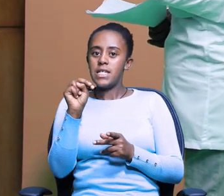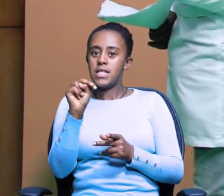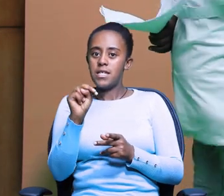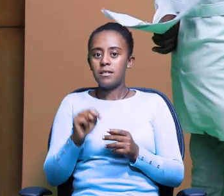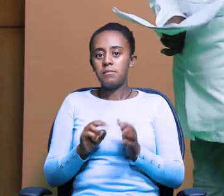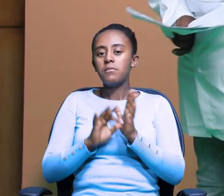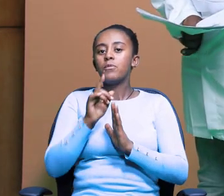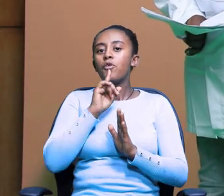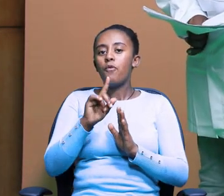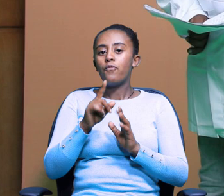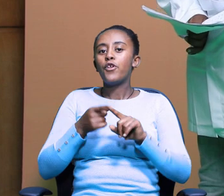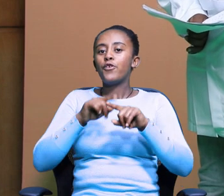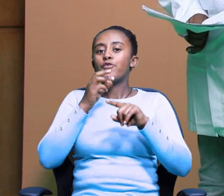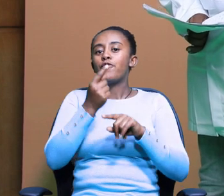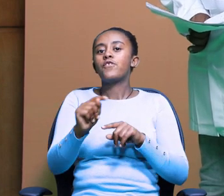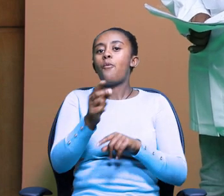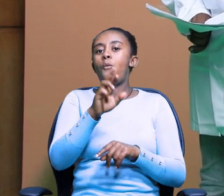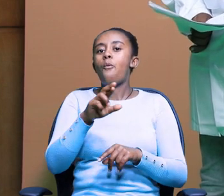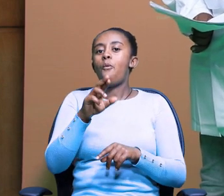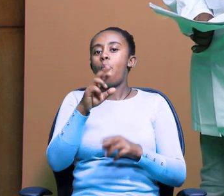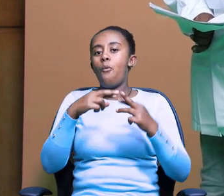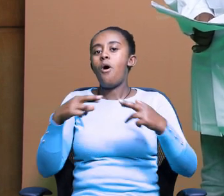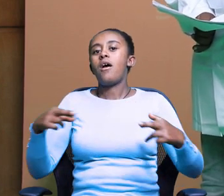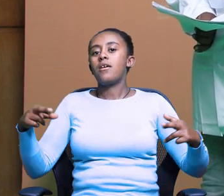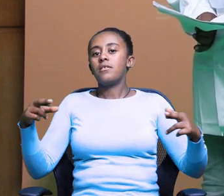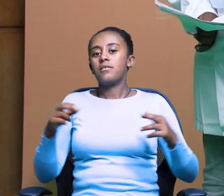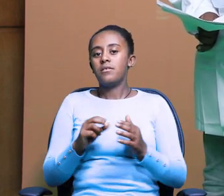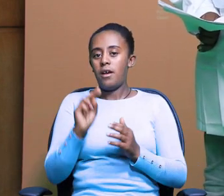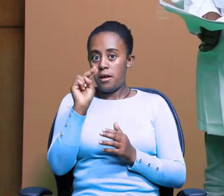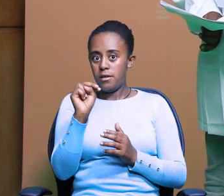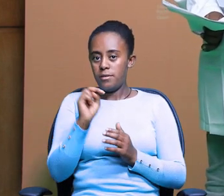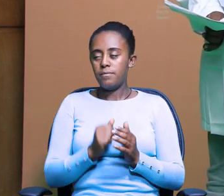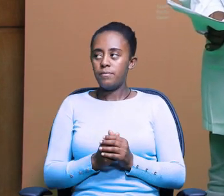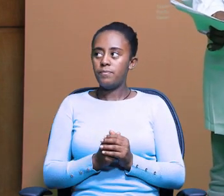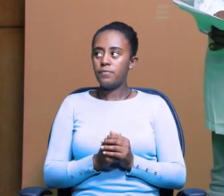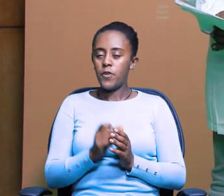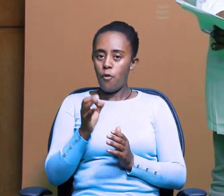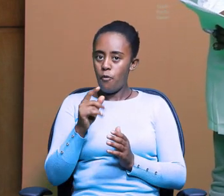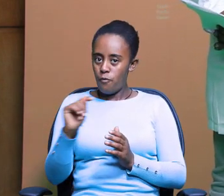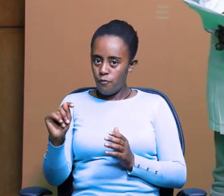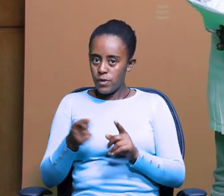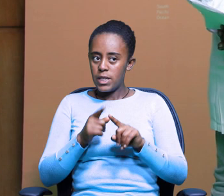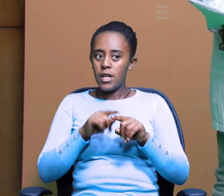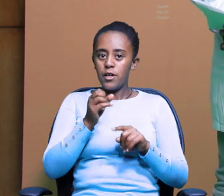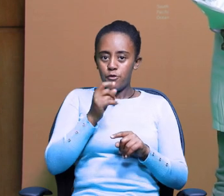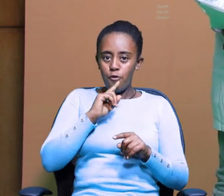number of turns of the wire. of thickness